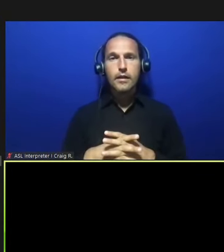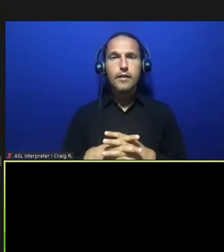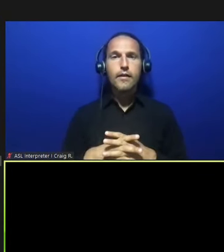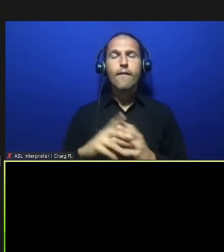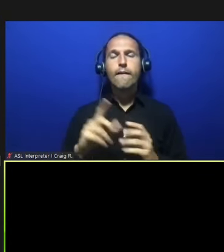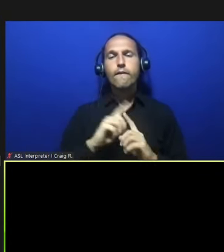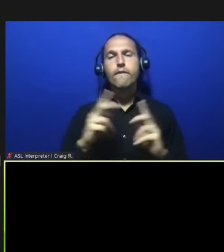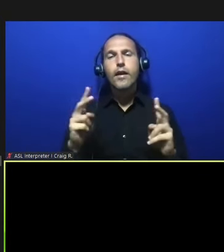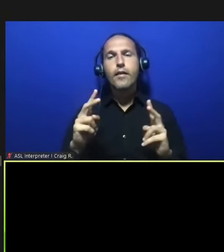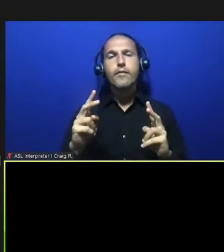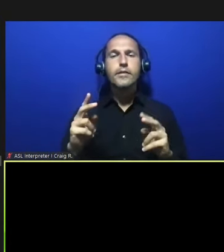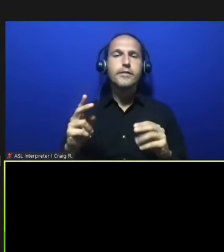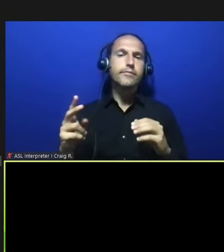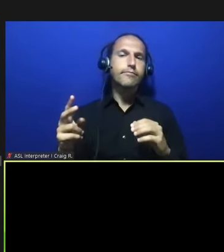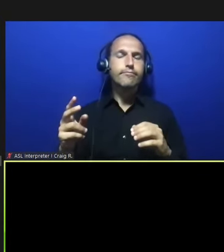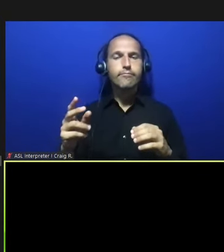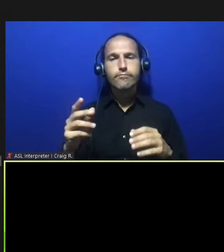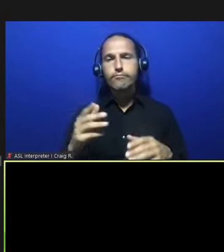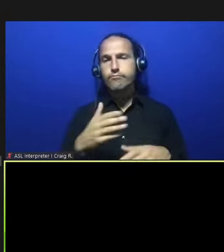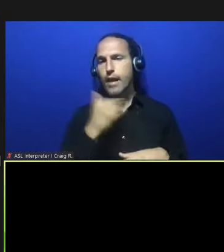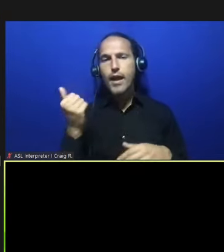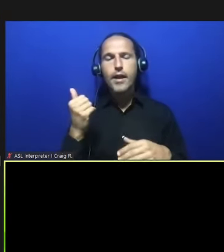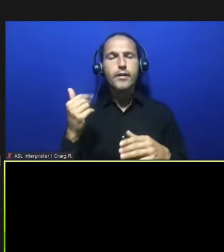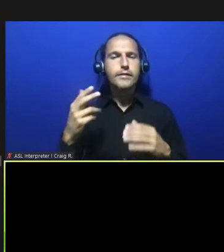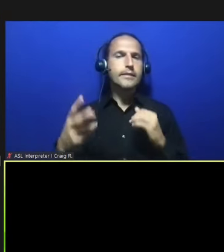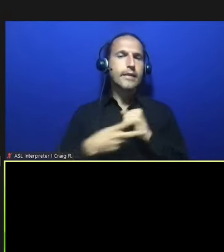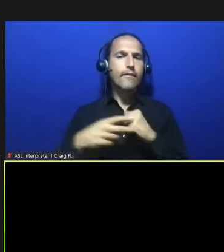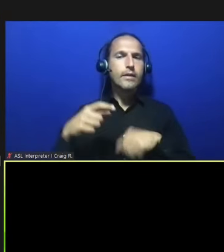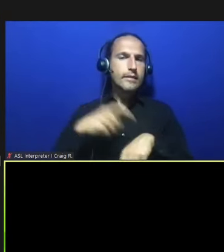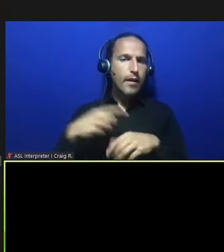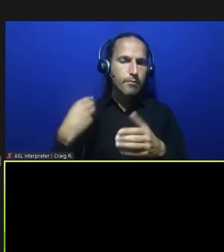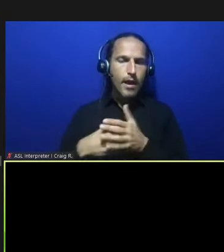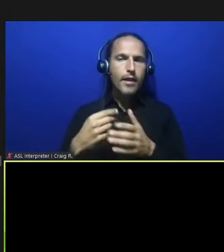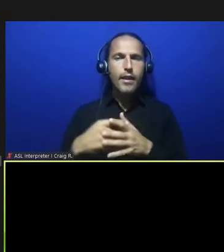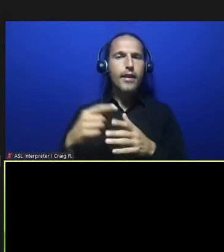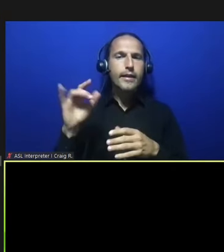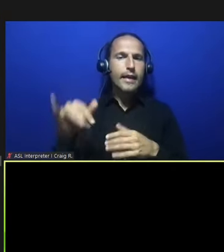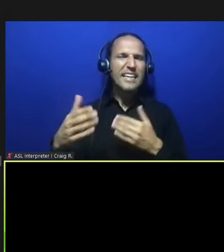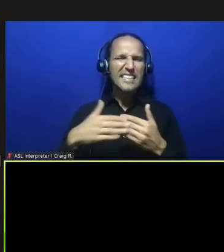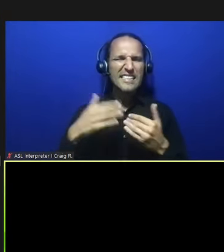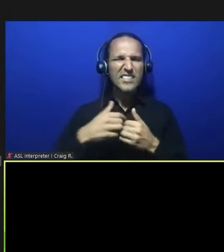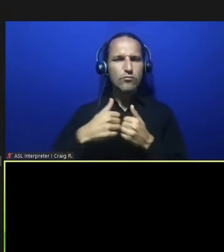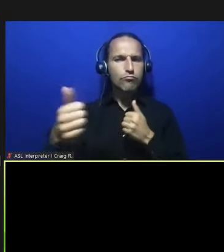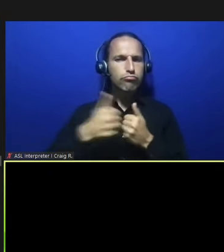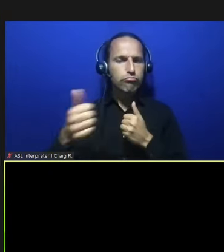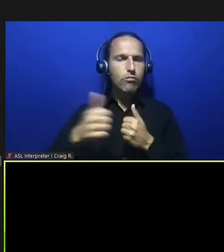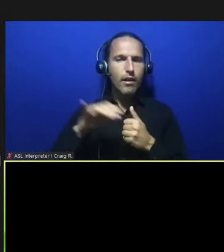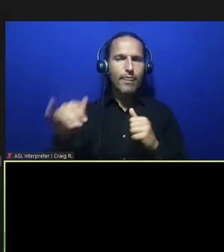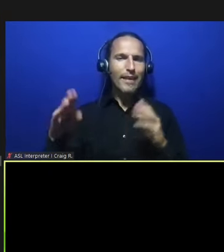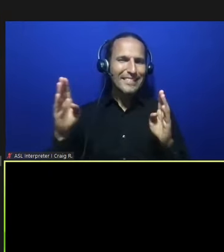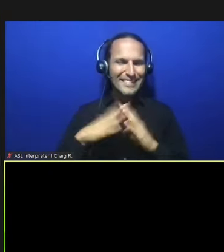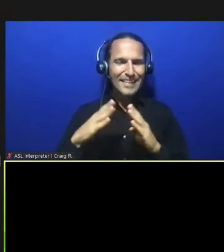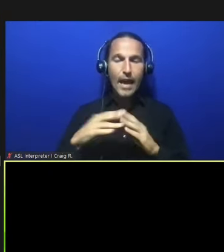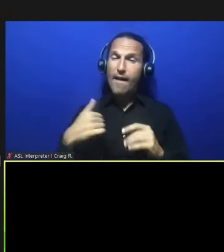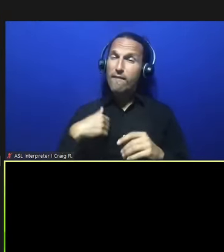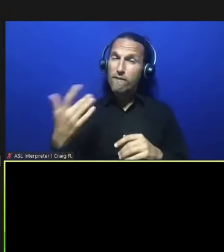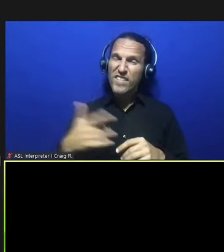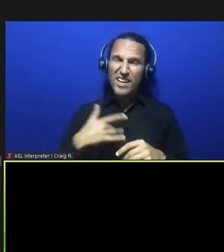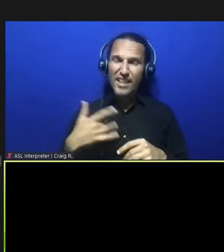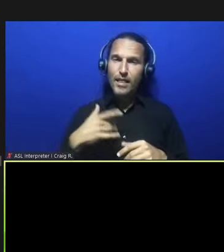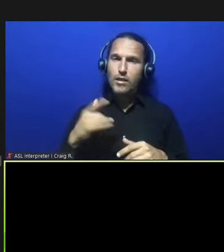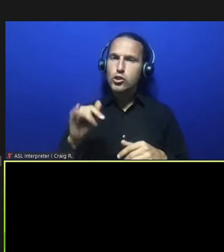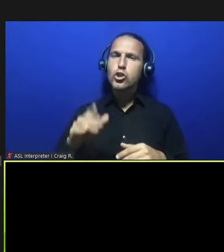efficient and wonderful way for people to get around the city. And I think that there should be as